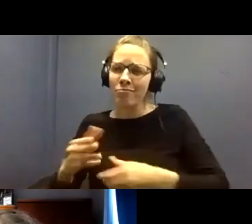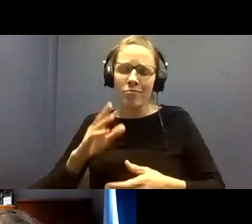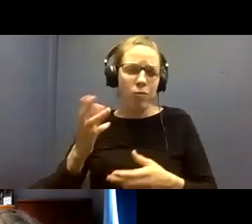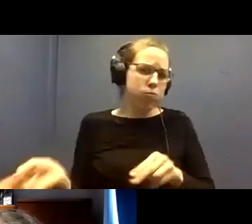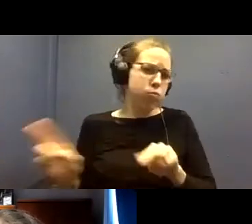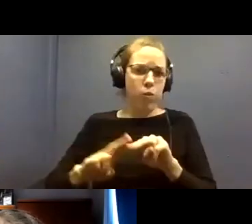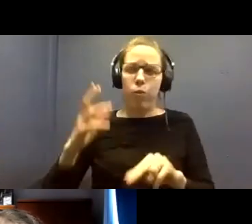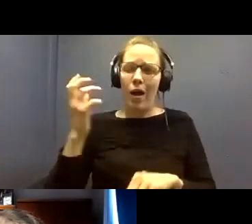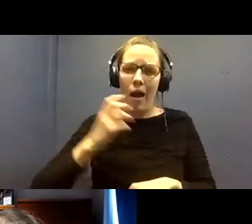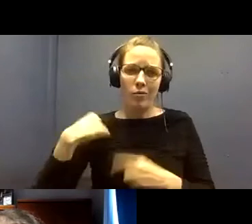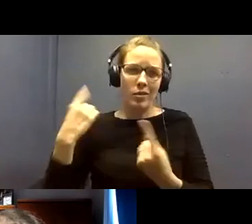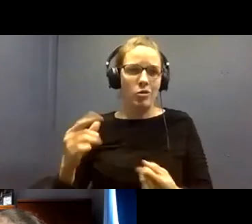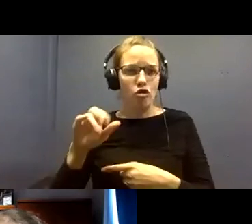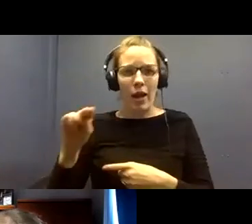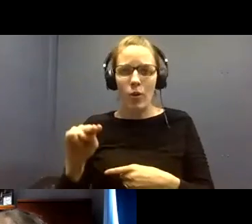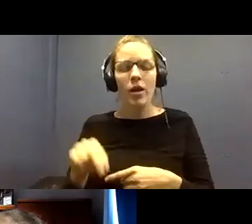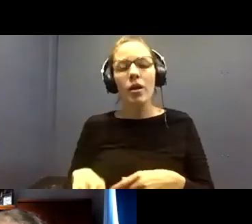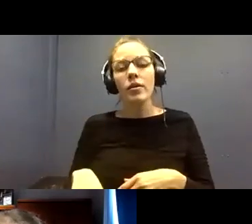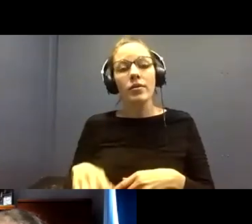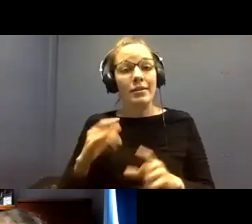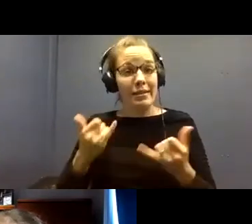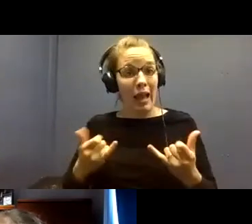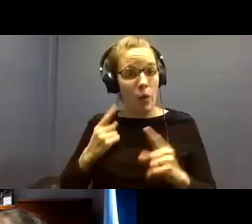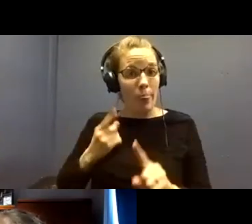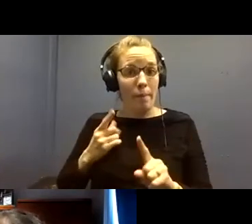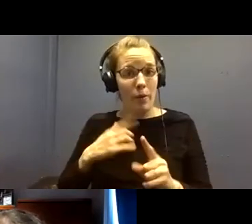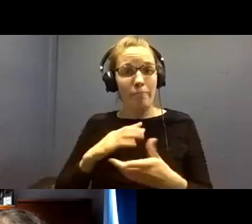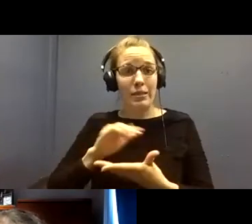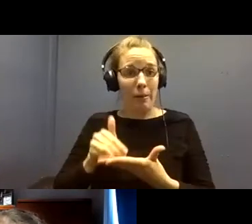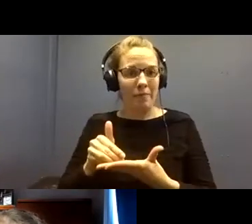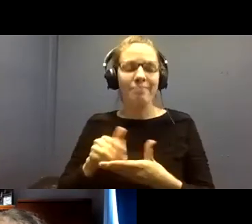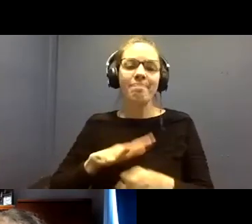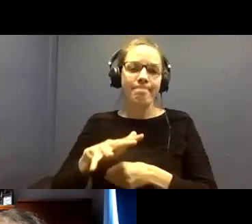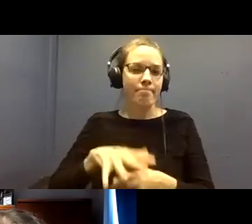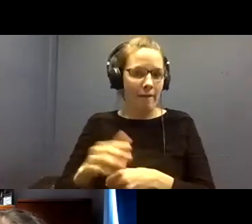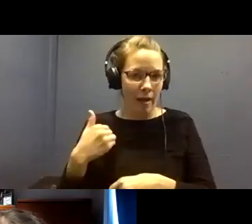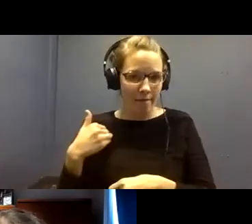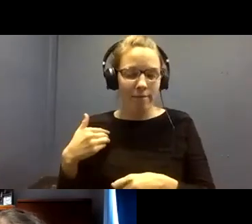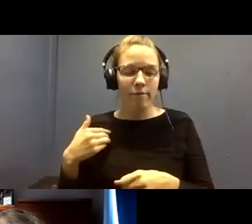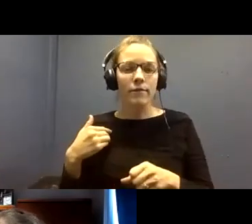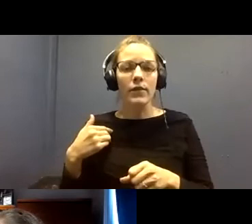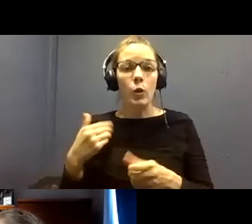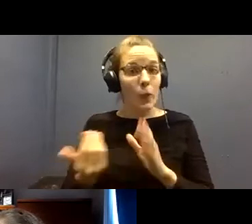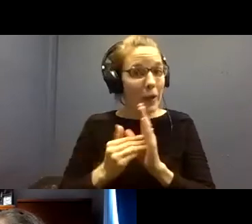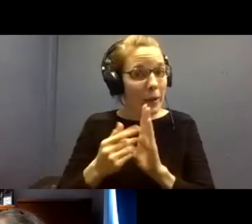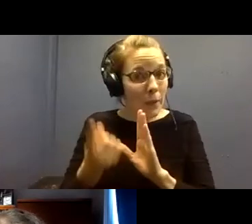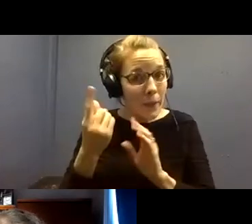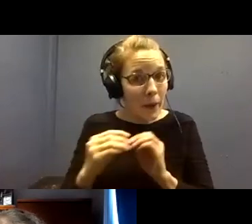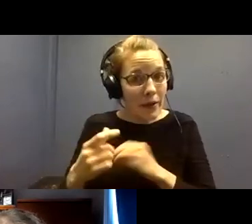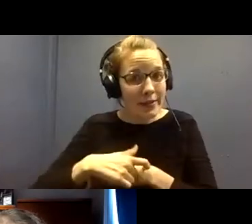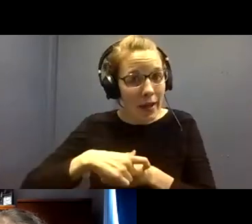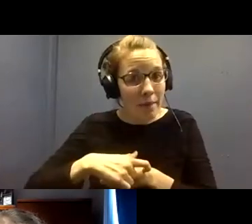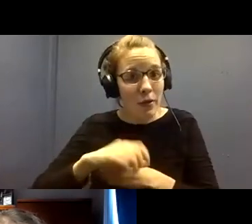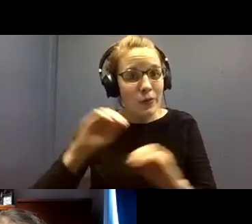of January. We're to the point of supply being plentiful. And to repeat one more time, so there is